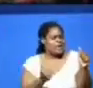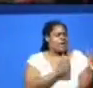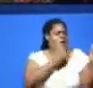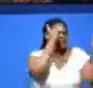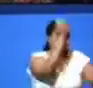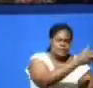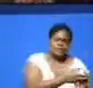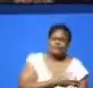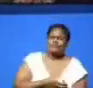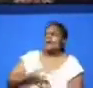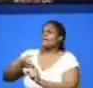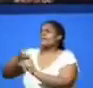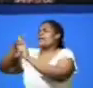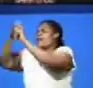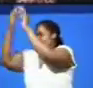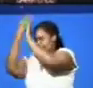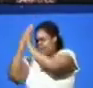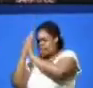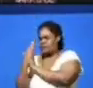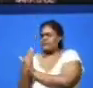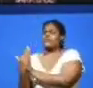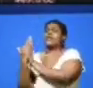to Almighty God.